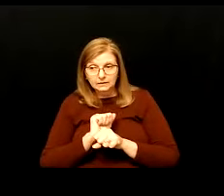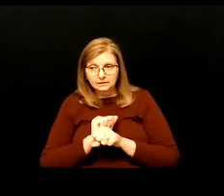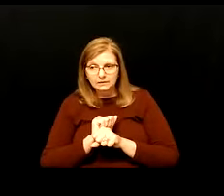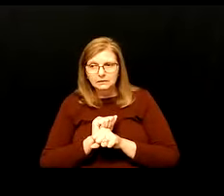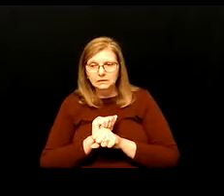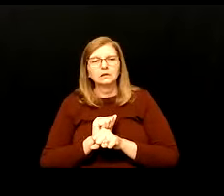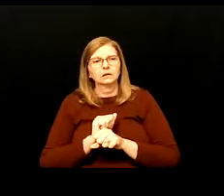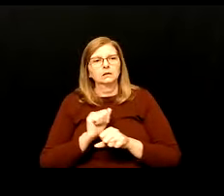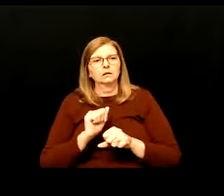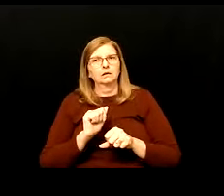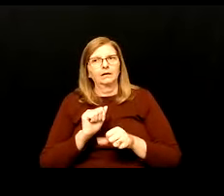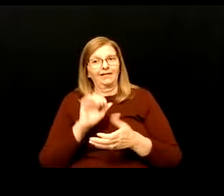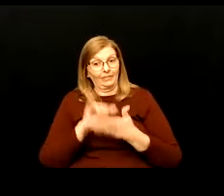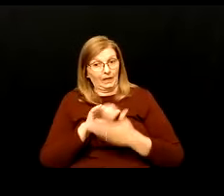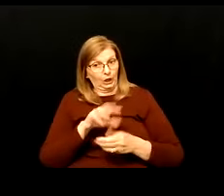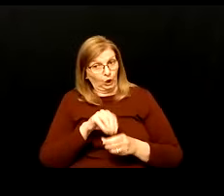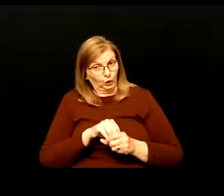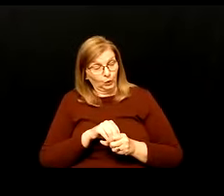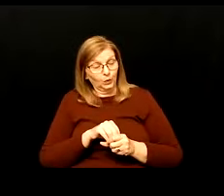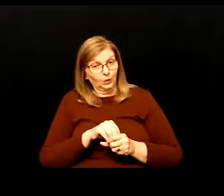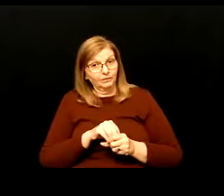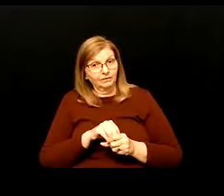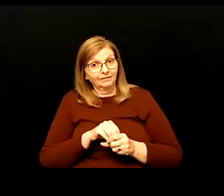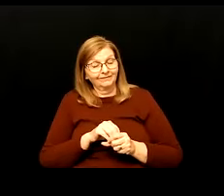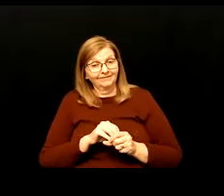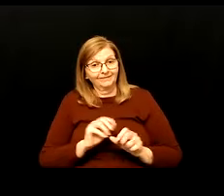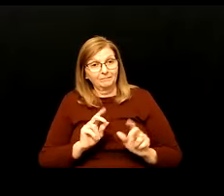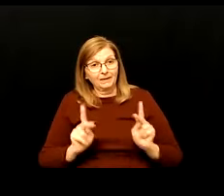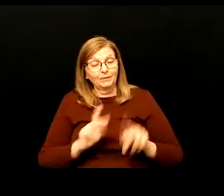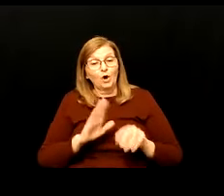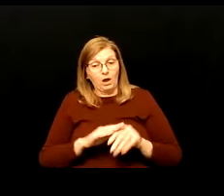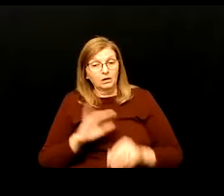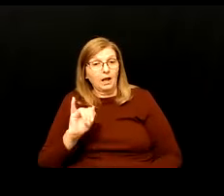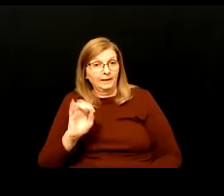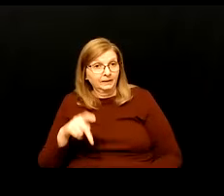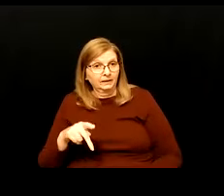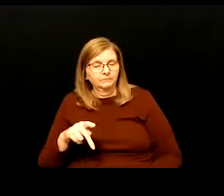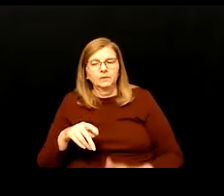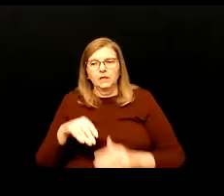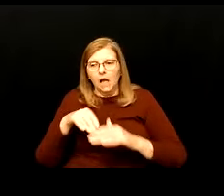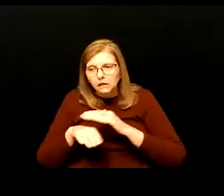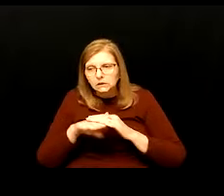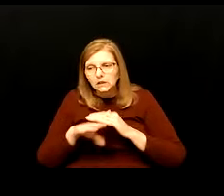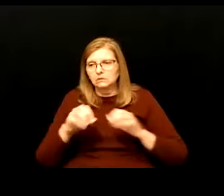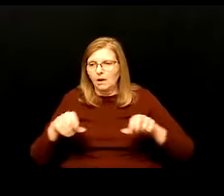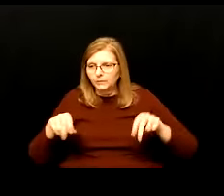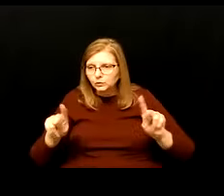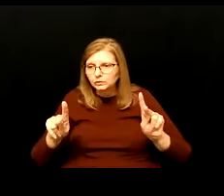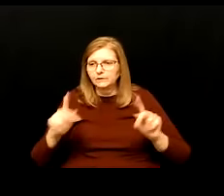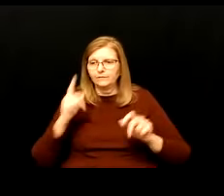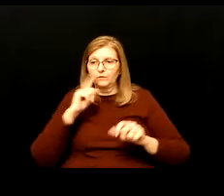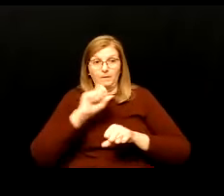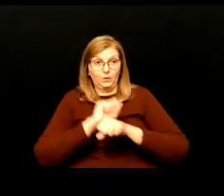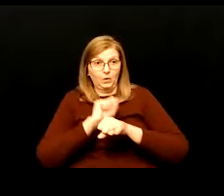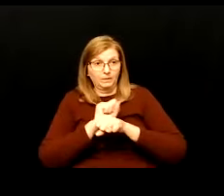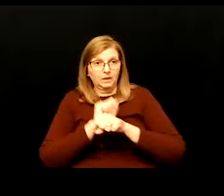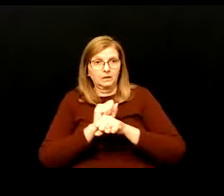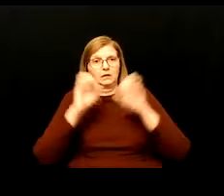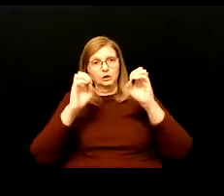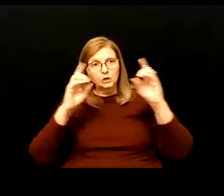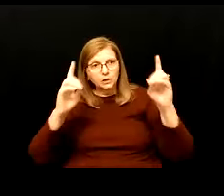employment. So that's going to include those on IEPs, access and opportunities for employment,